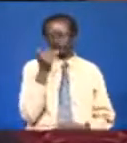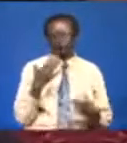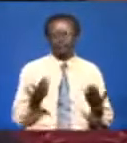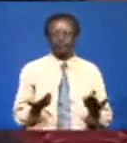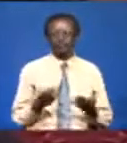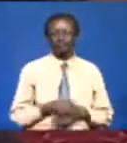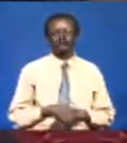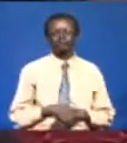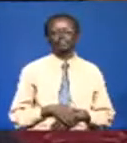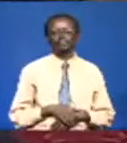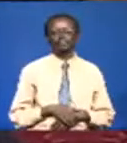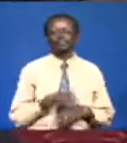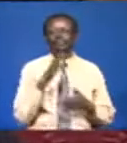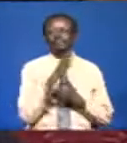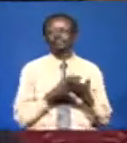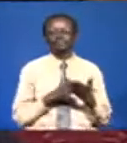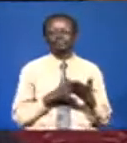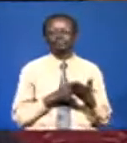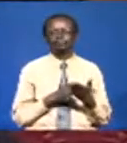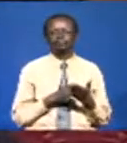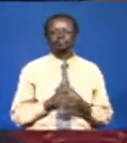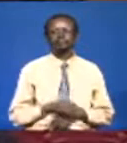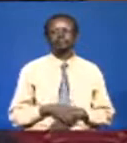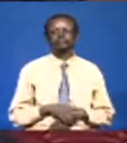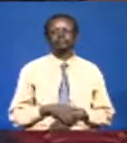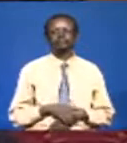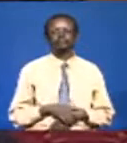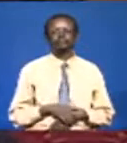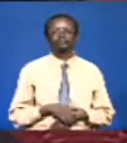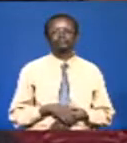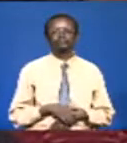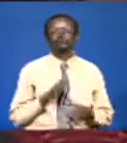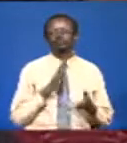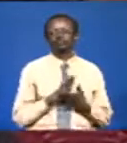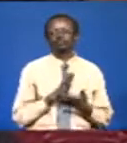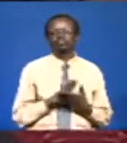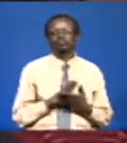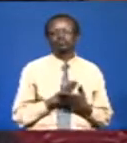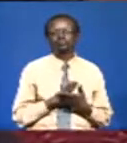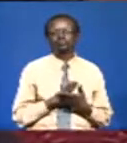It's because some of them, Mr. Speaker, they have made it a kind of